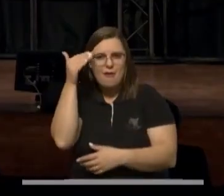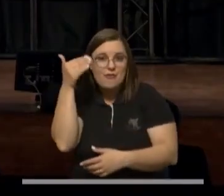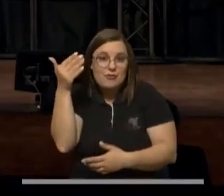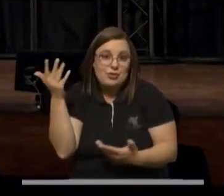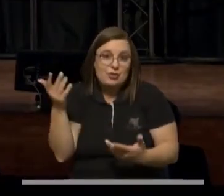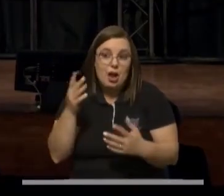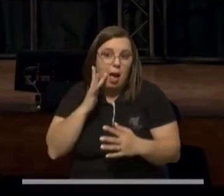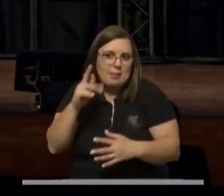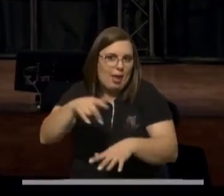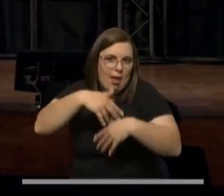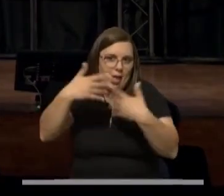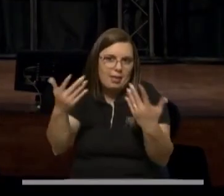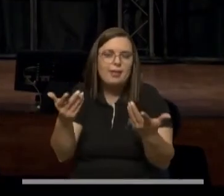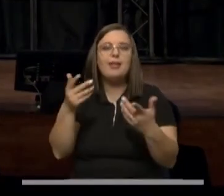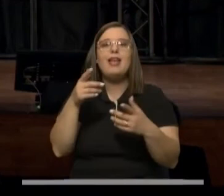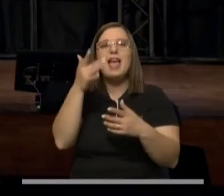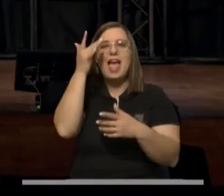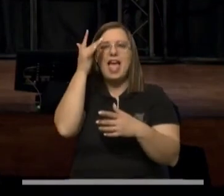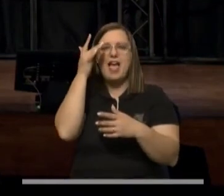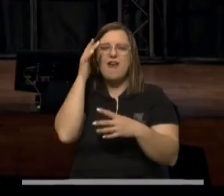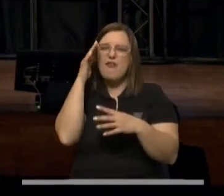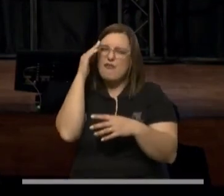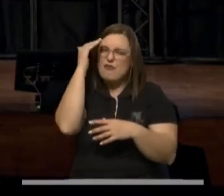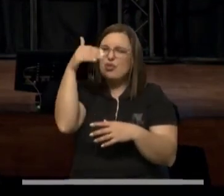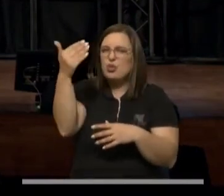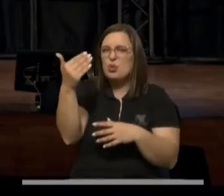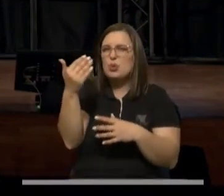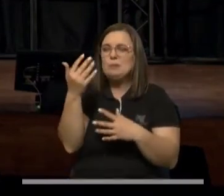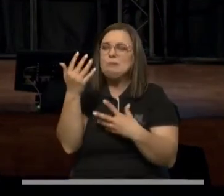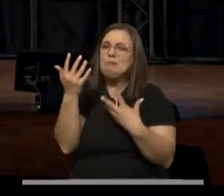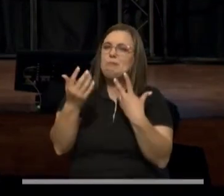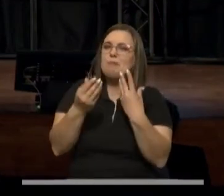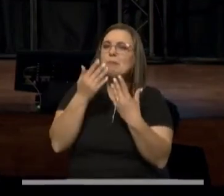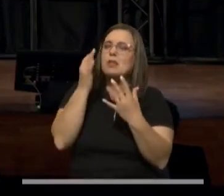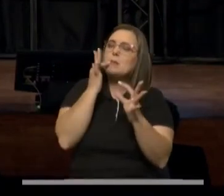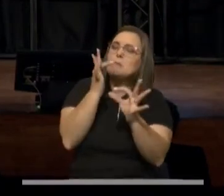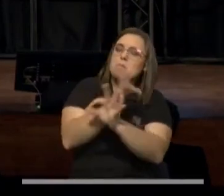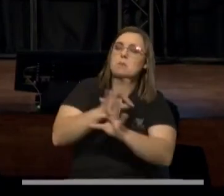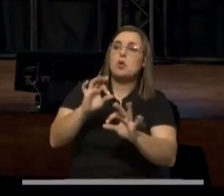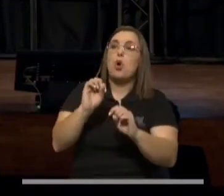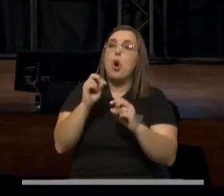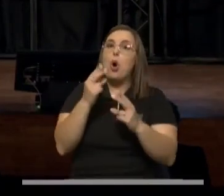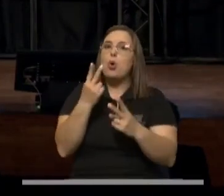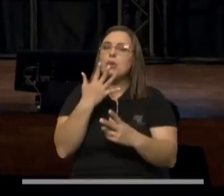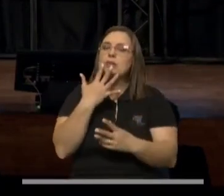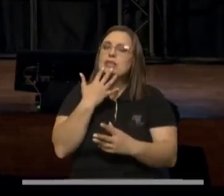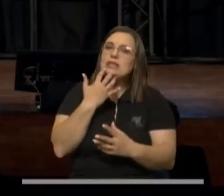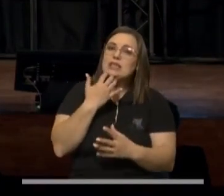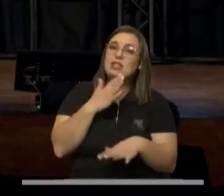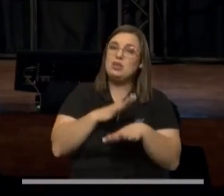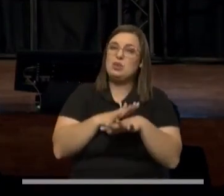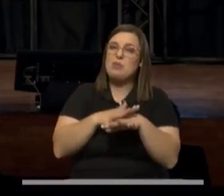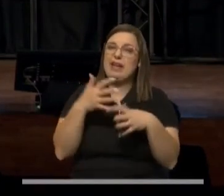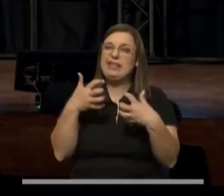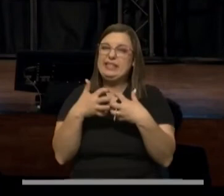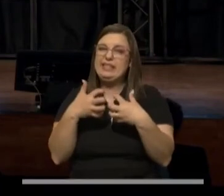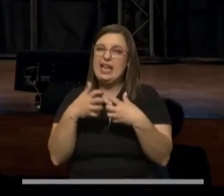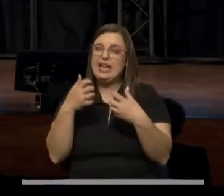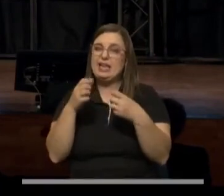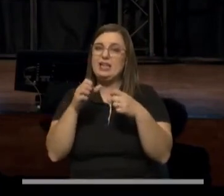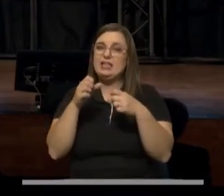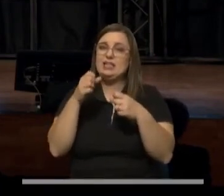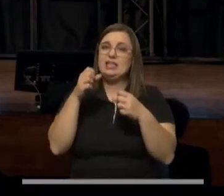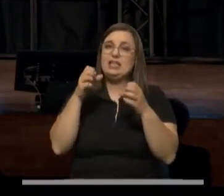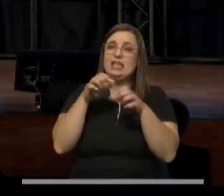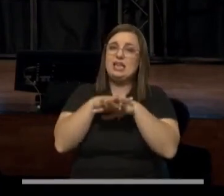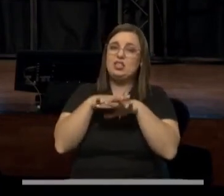the future, even if it's just tomorrow, is it? Are things looking rosy